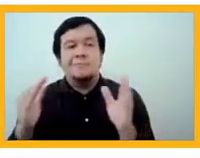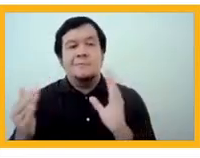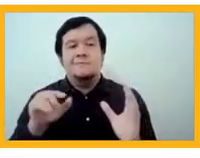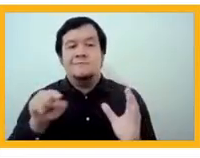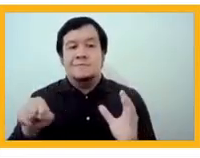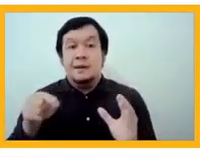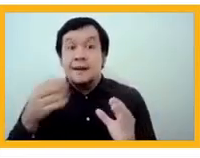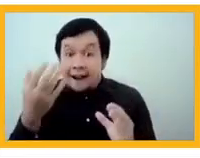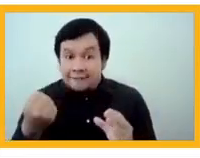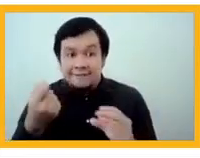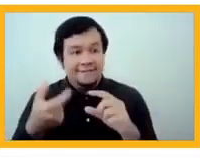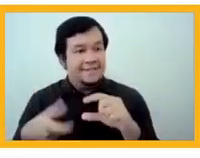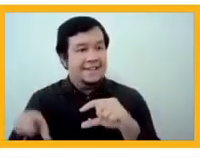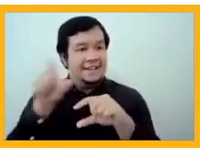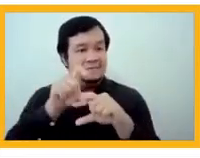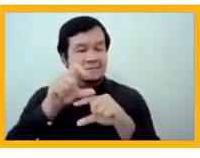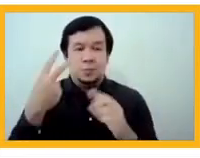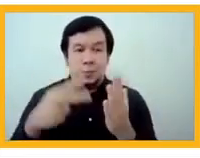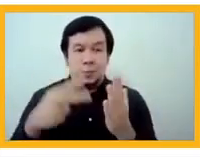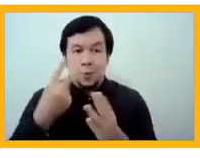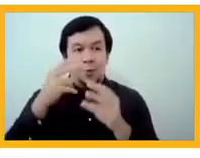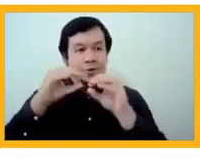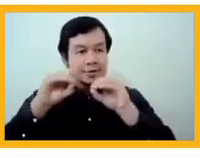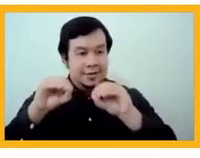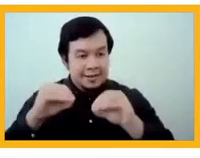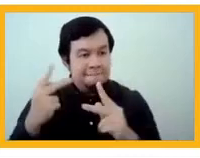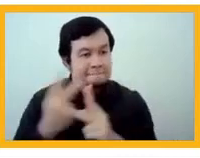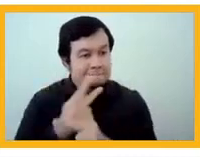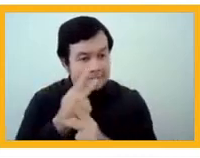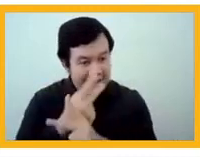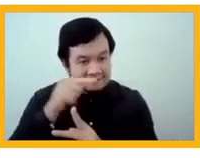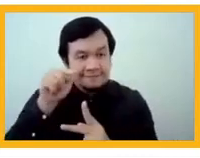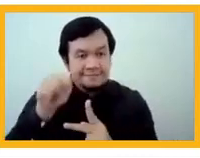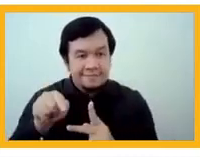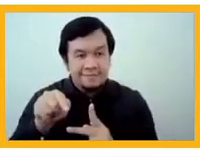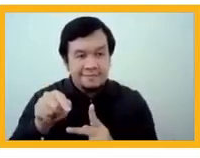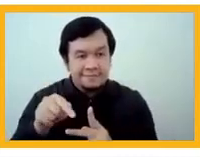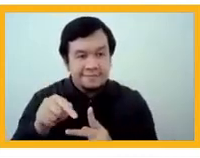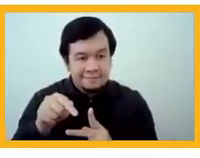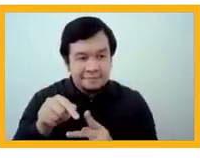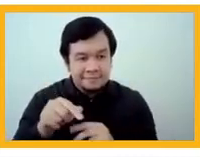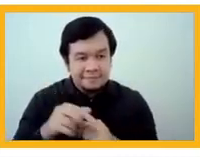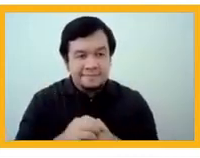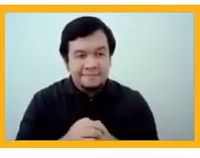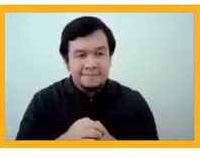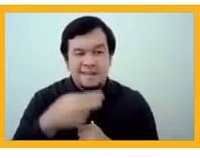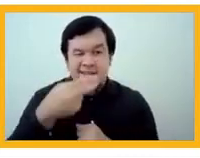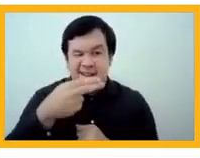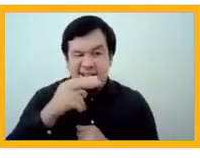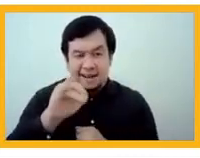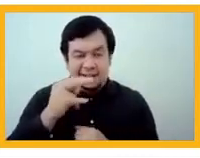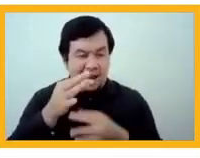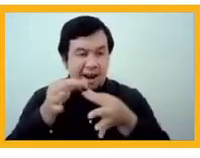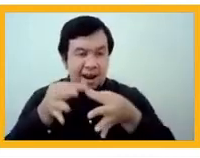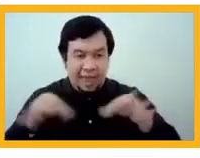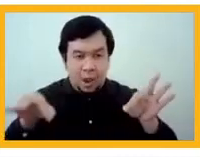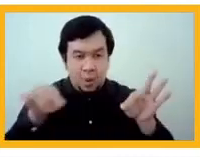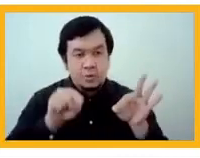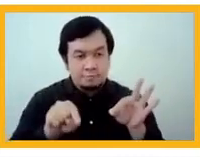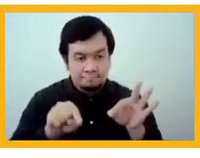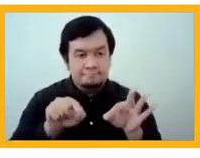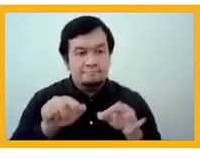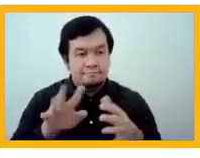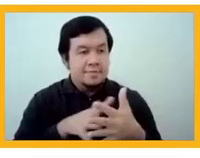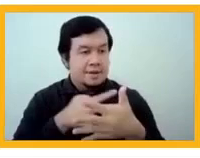tripling or, you know, about 2.5 times in Hindi, okay? Now, what's even more interesting is that if you look at